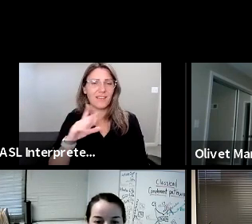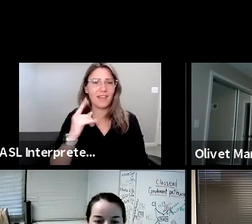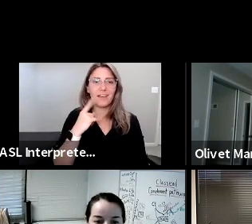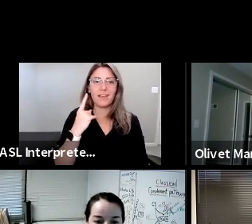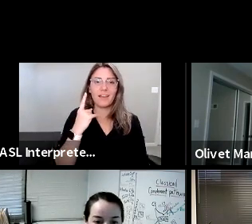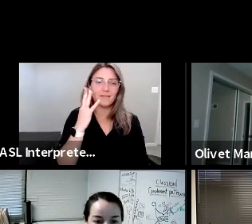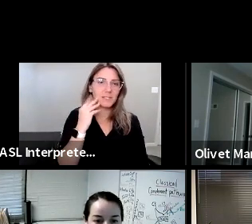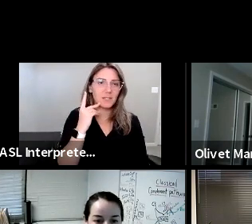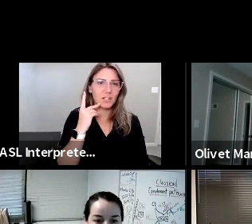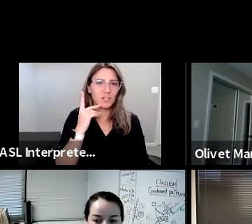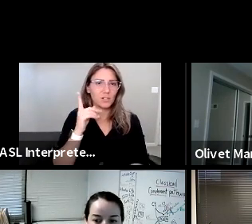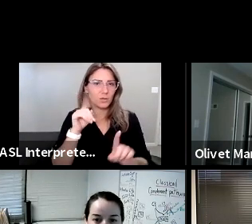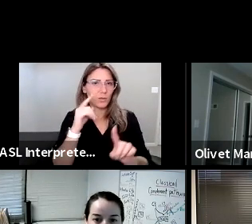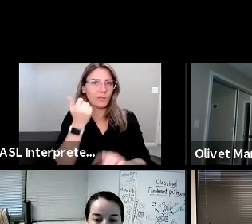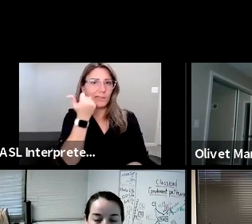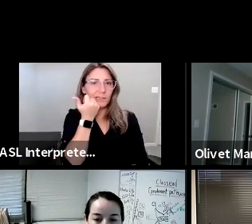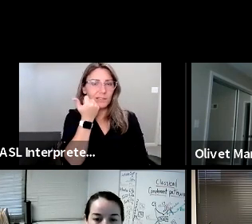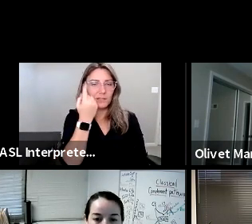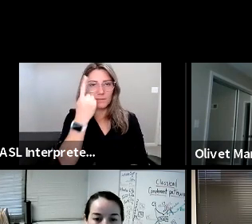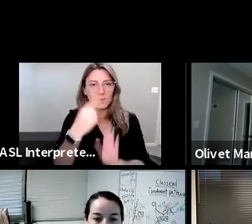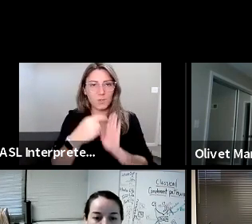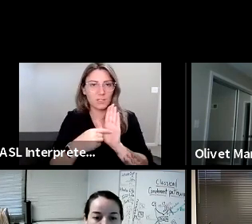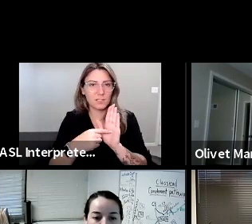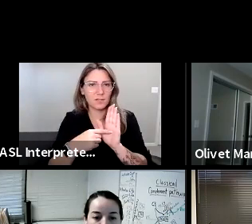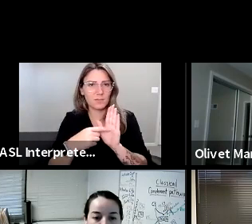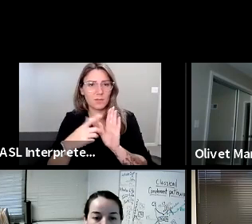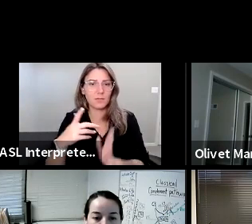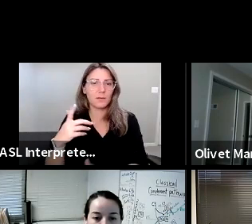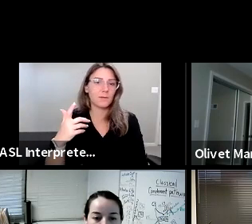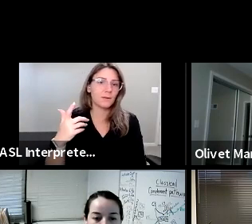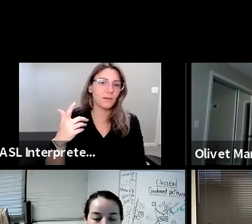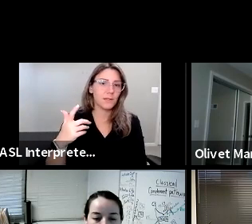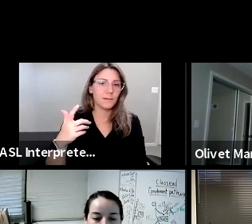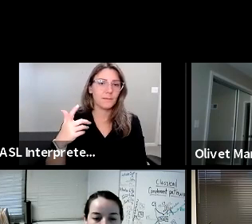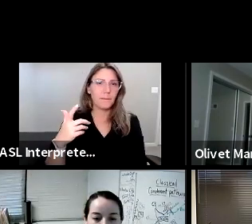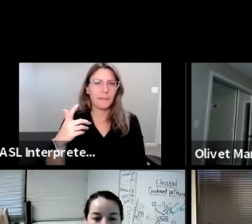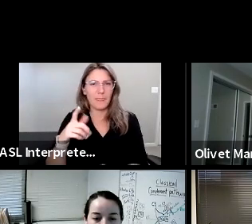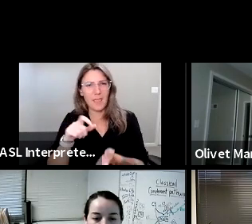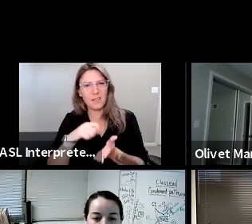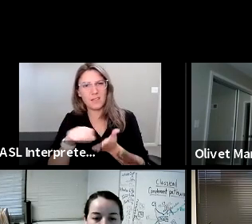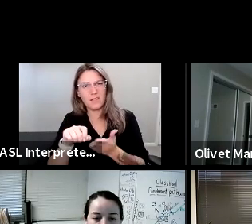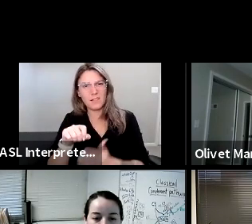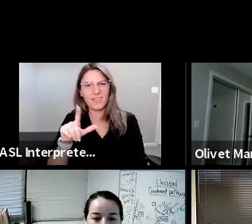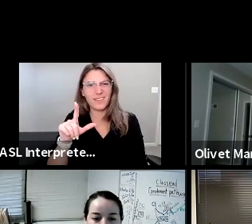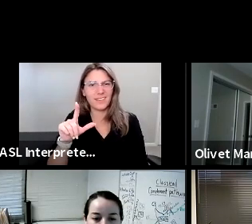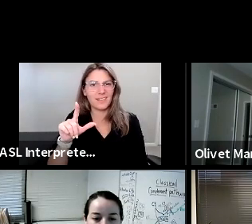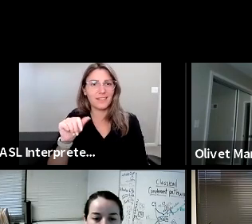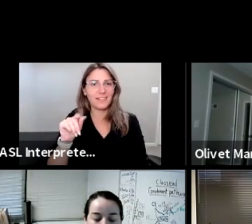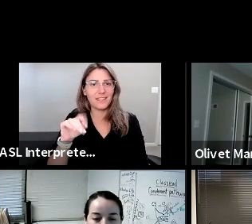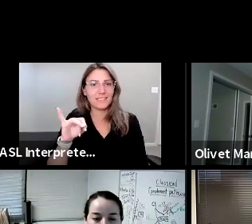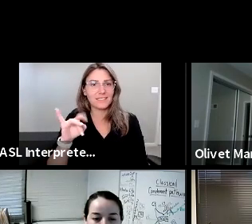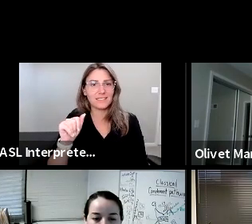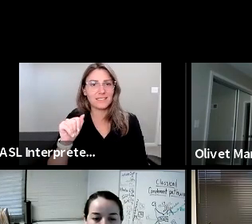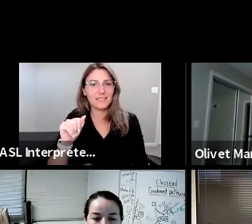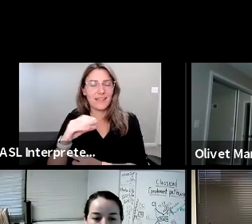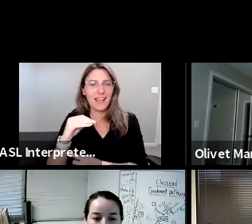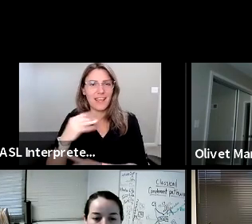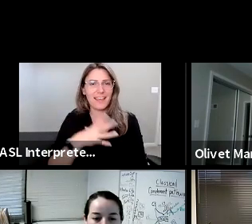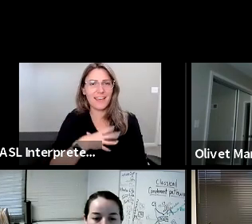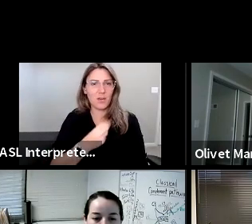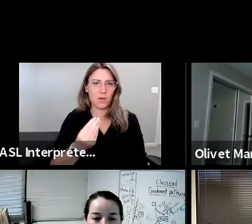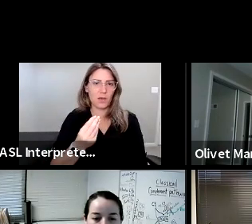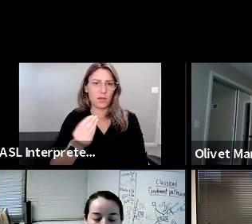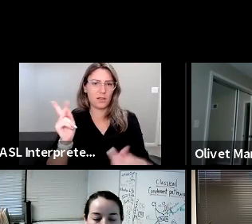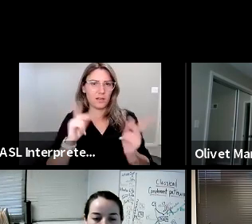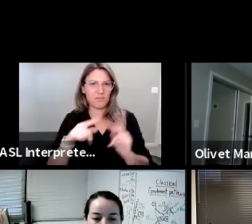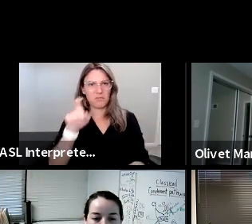to a dentist, for example, and then I feel as Latina and white. And then I could see the person like,